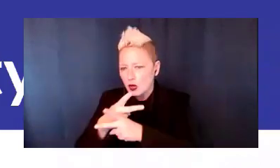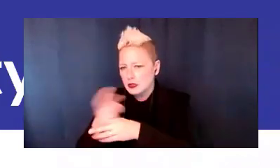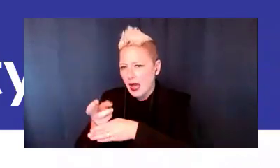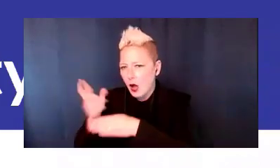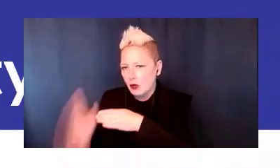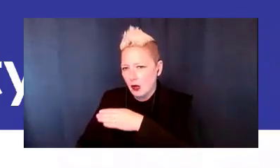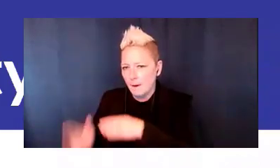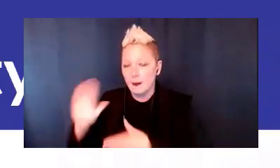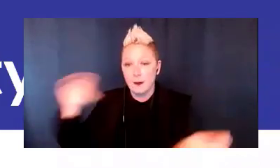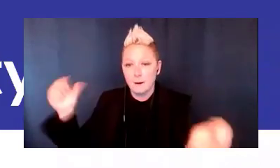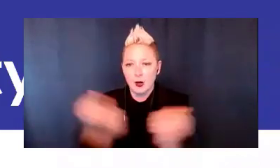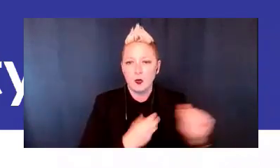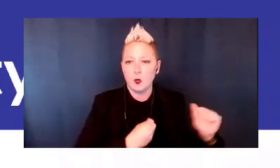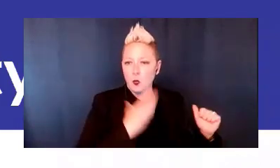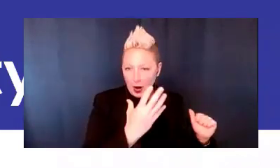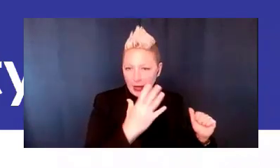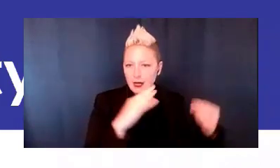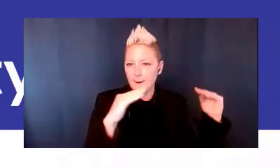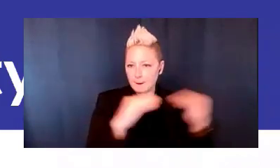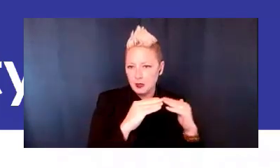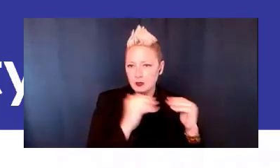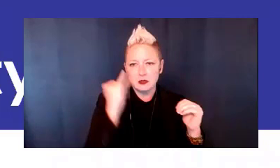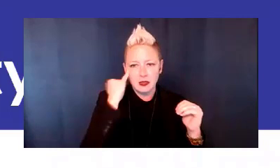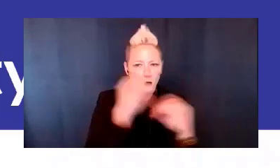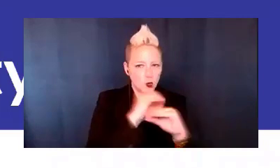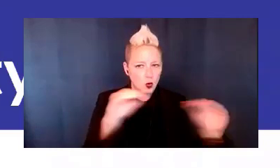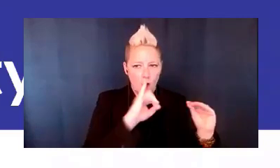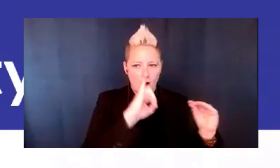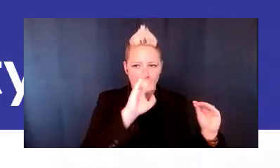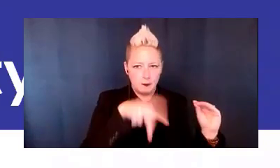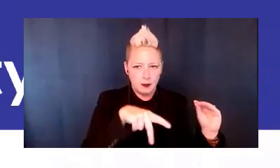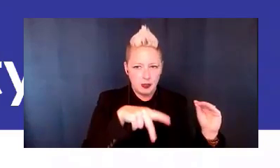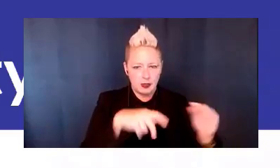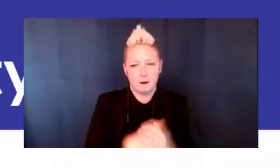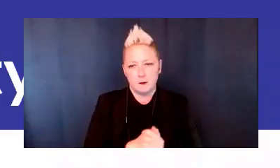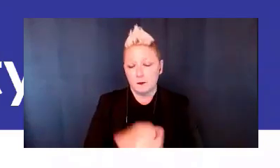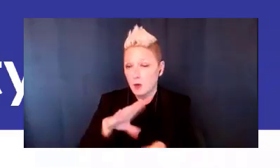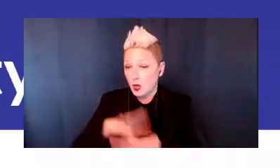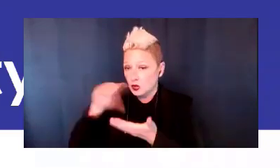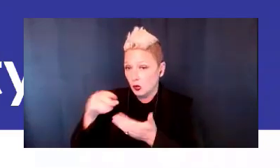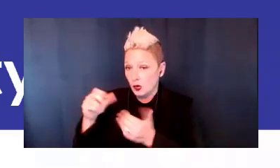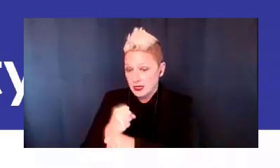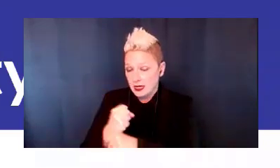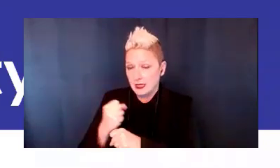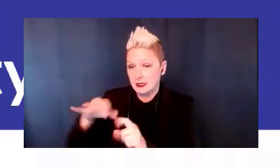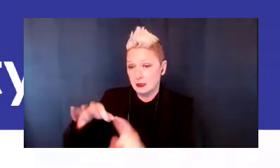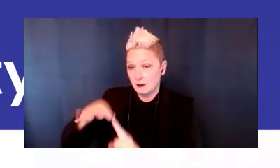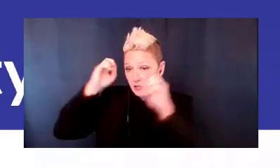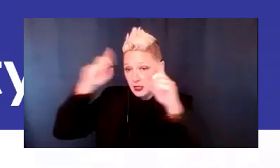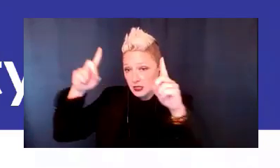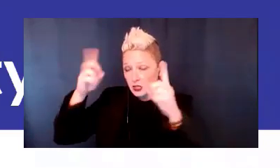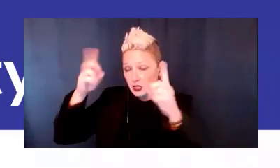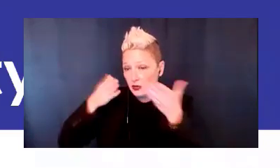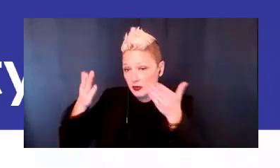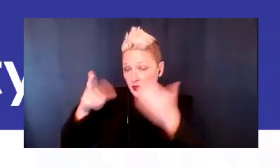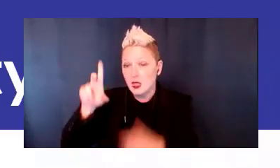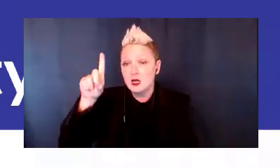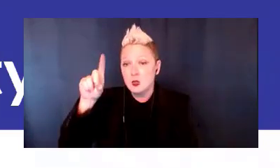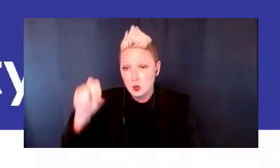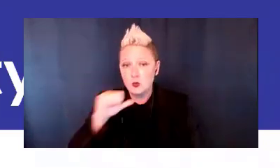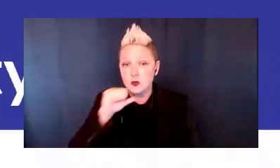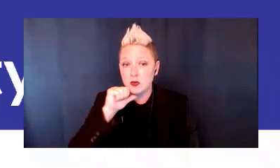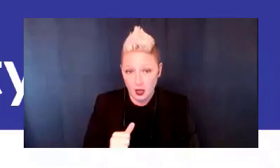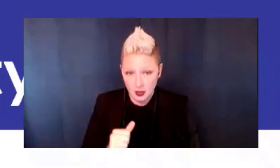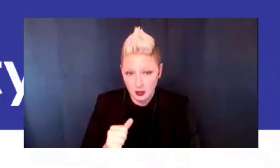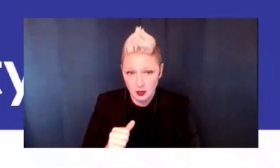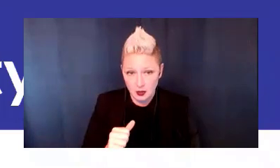without IEPs. When students receive special education services, they do not, i.e., are inaccurately evaluated